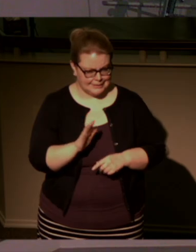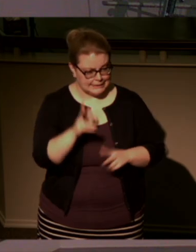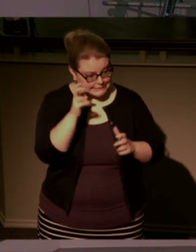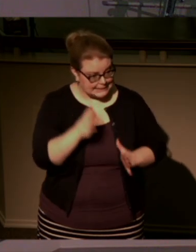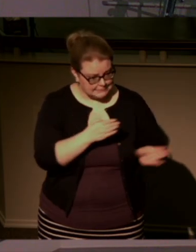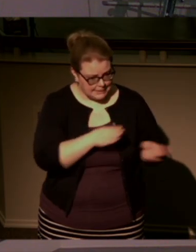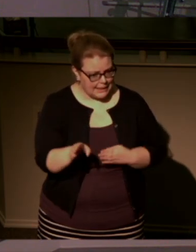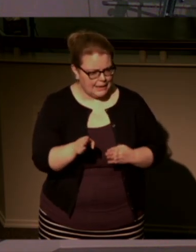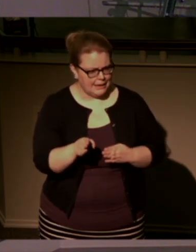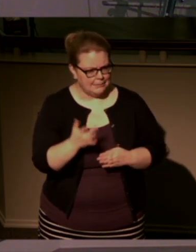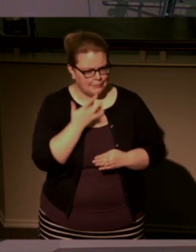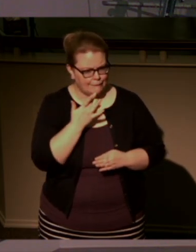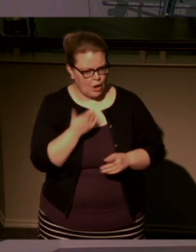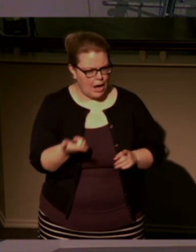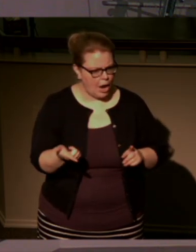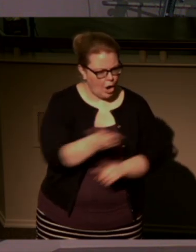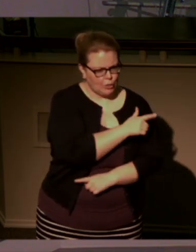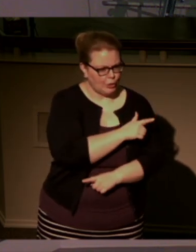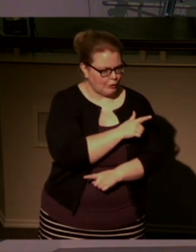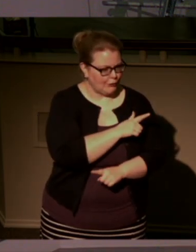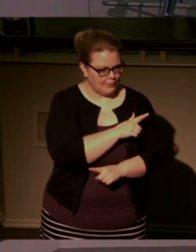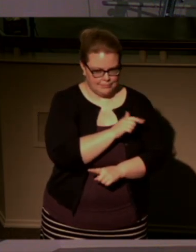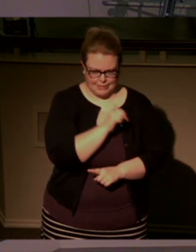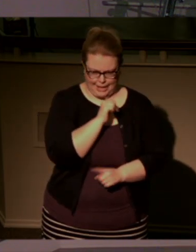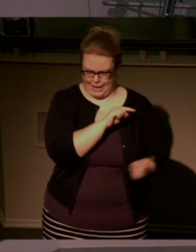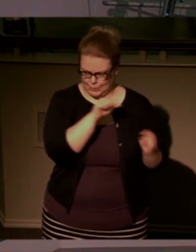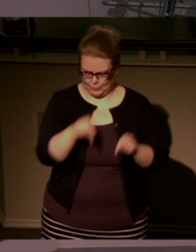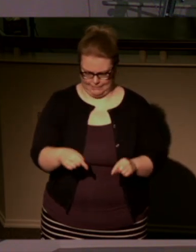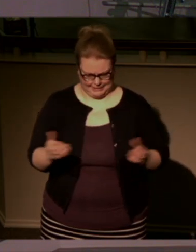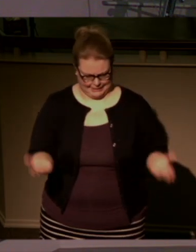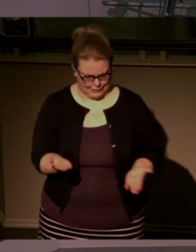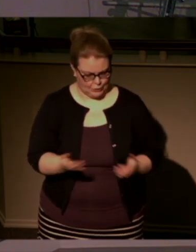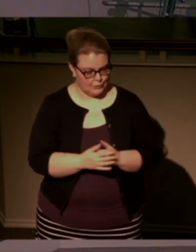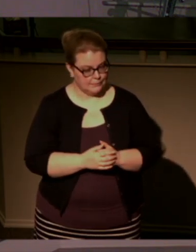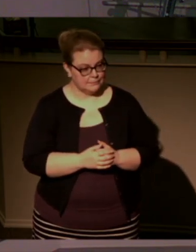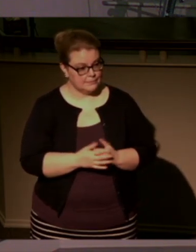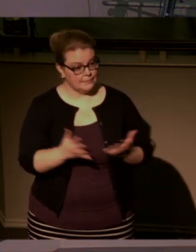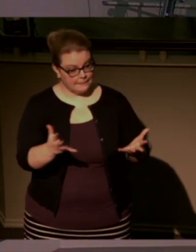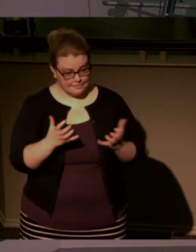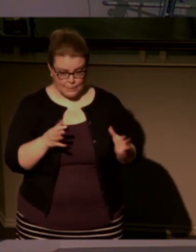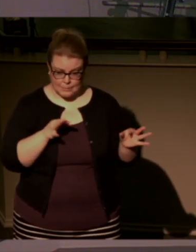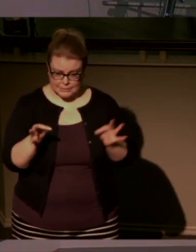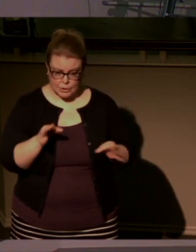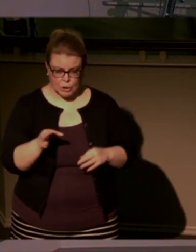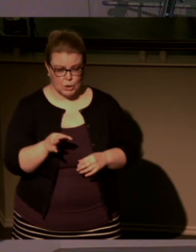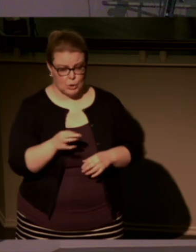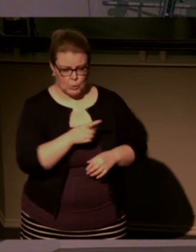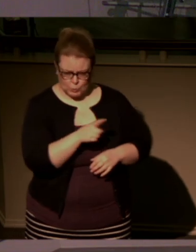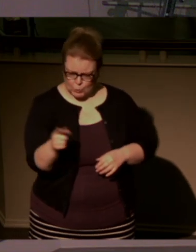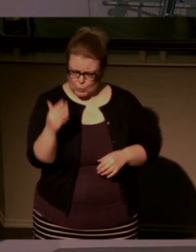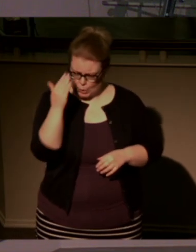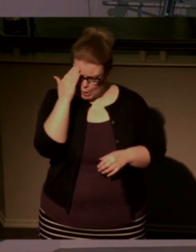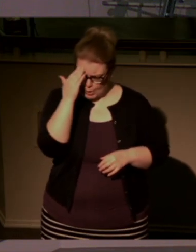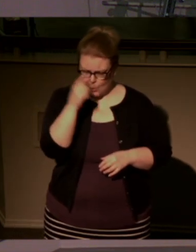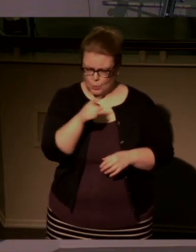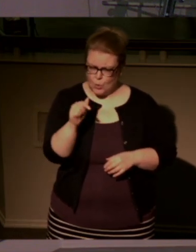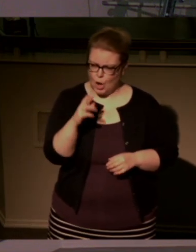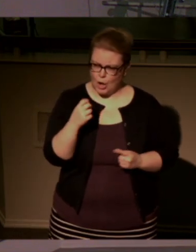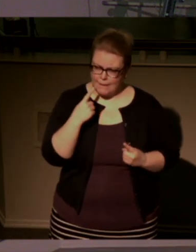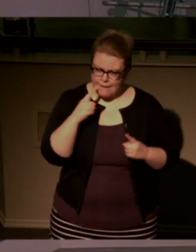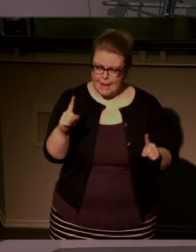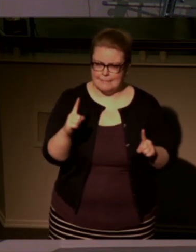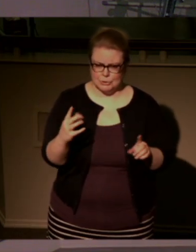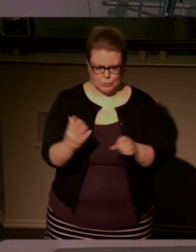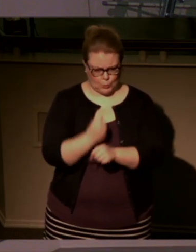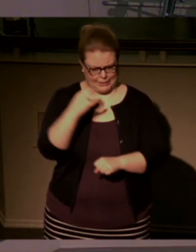you today, but it wasn't this. And I just want to tell you that you know that you're accomplishing and you're winning at the faith